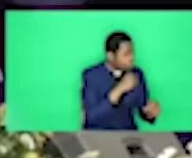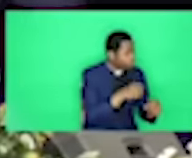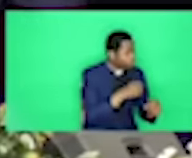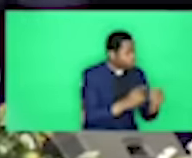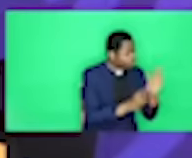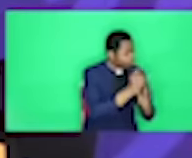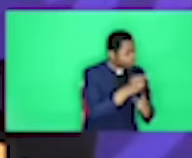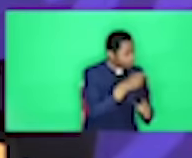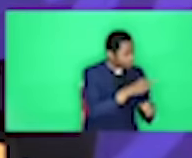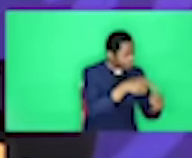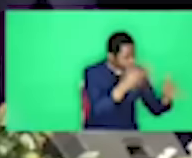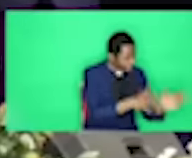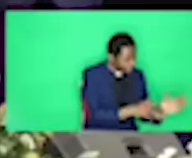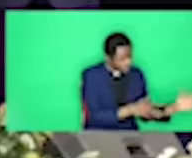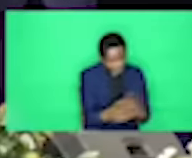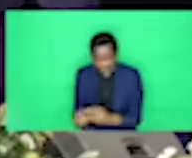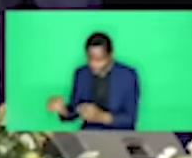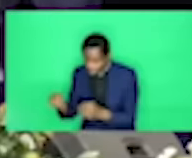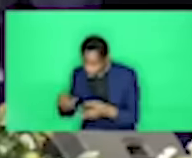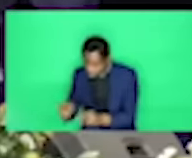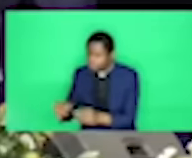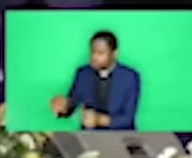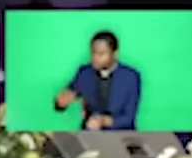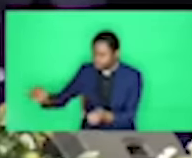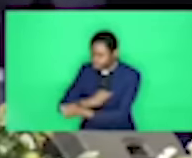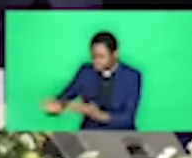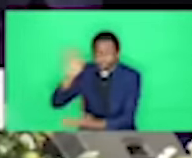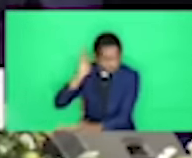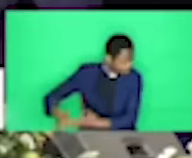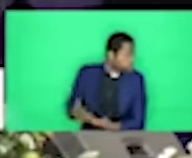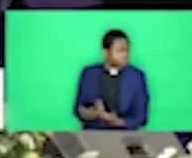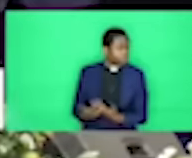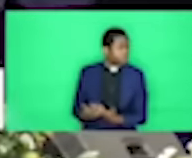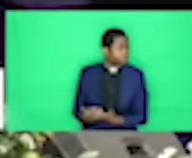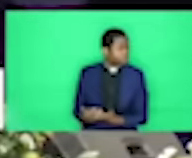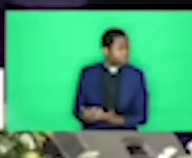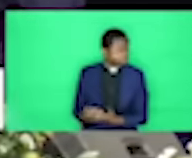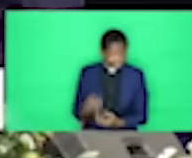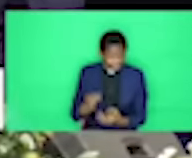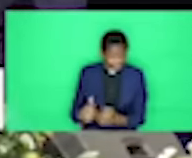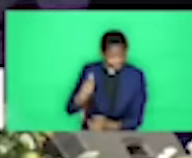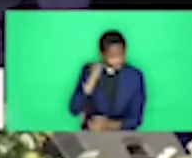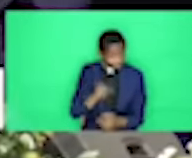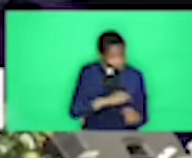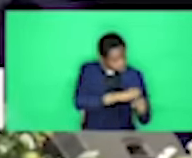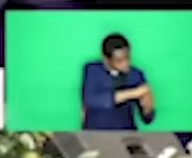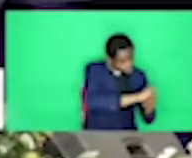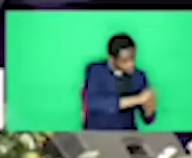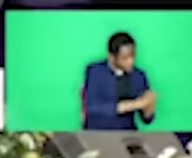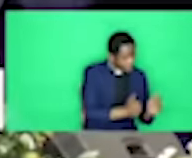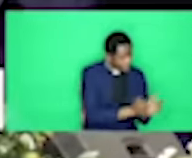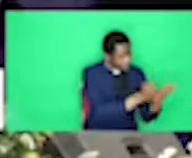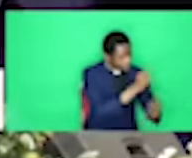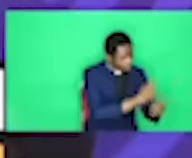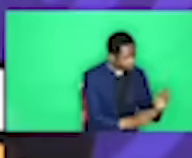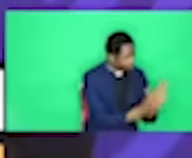you bet to me dia bo money put on and say you are mine no be acquire who do a year yunko say ya mo modi amwe ni panua or say no.